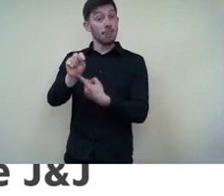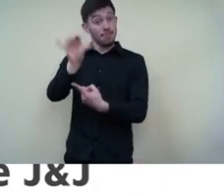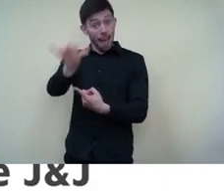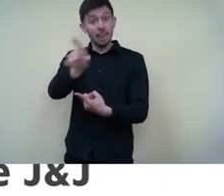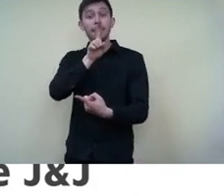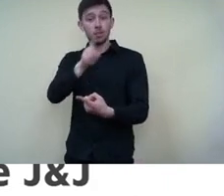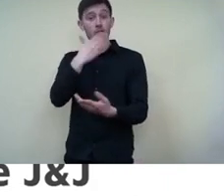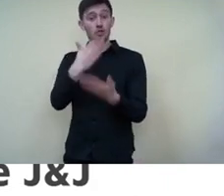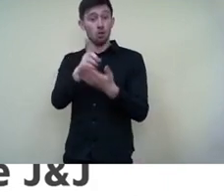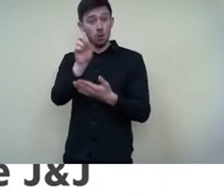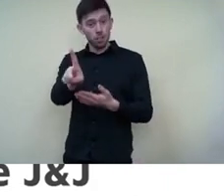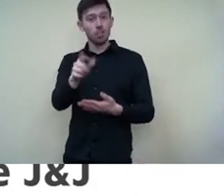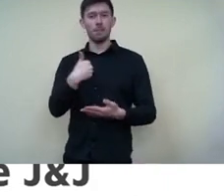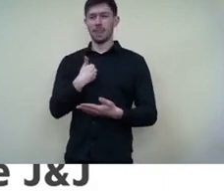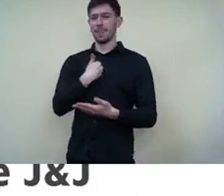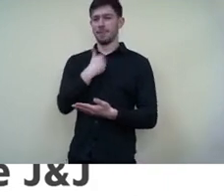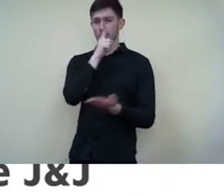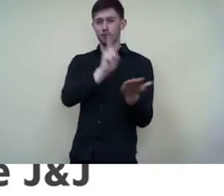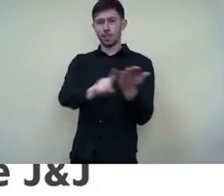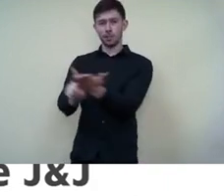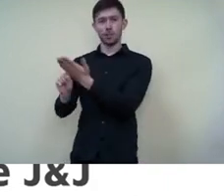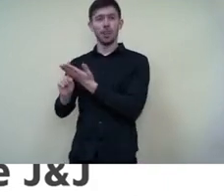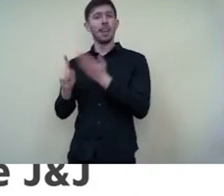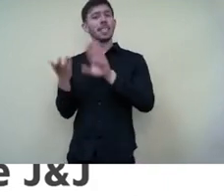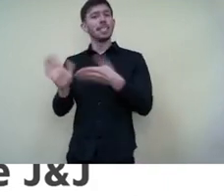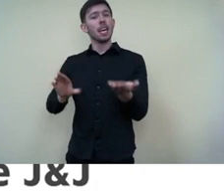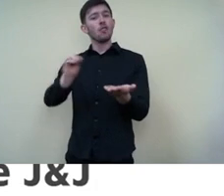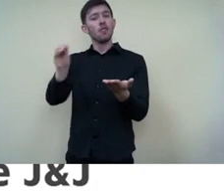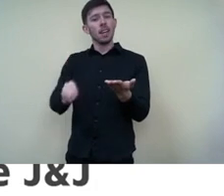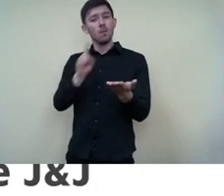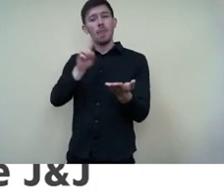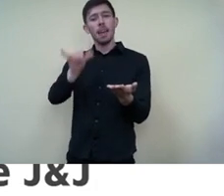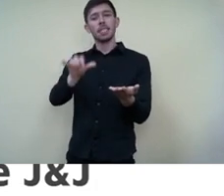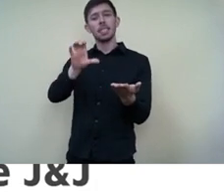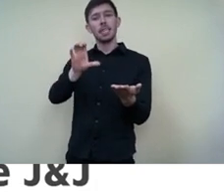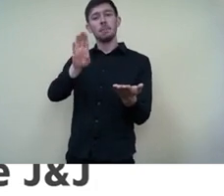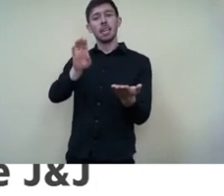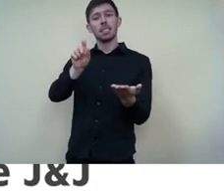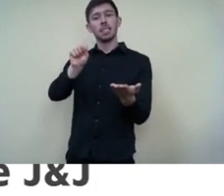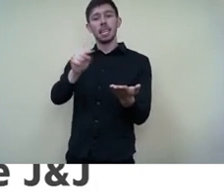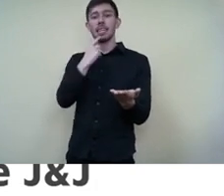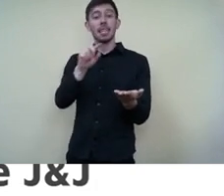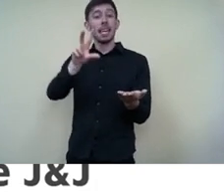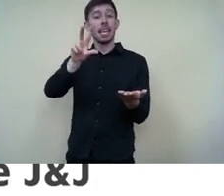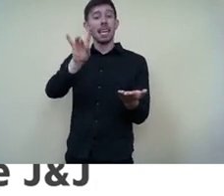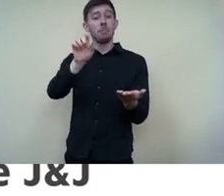And so I was doing my research, and the fatality rate of CVST is actually